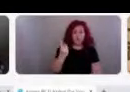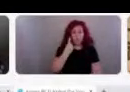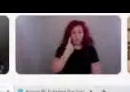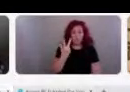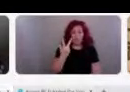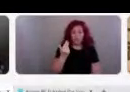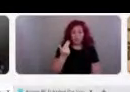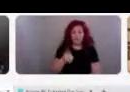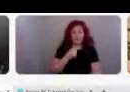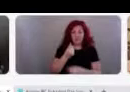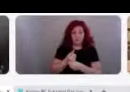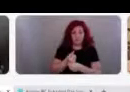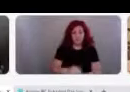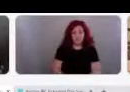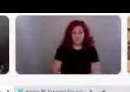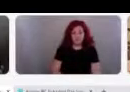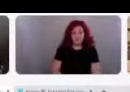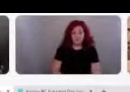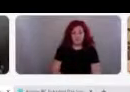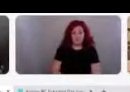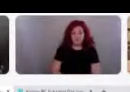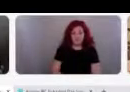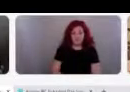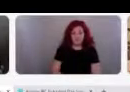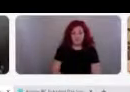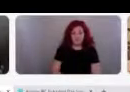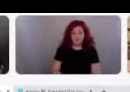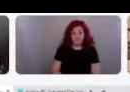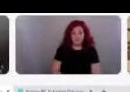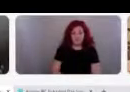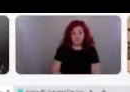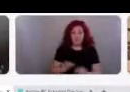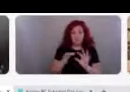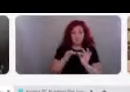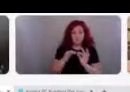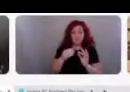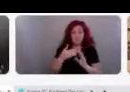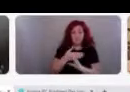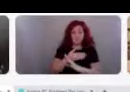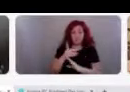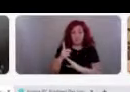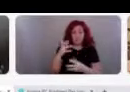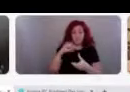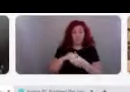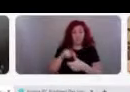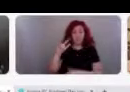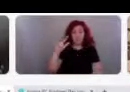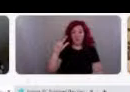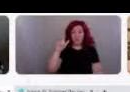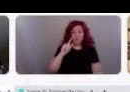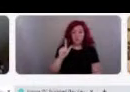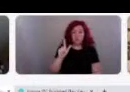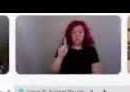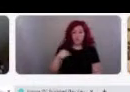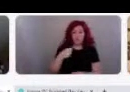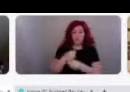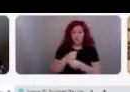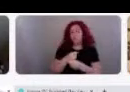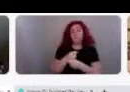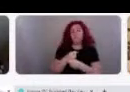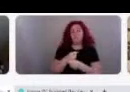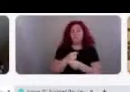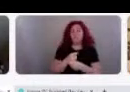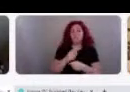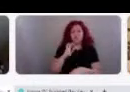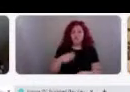13 years um i just wanted to say that before that i was in the air force for 24 years of all the in all our